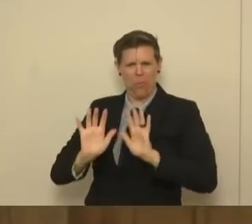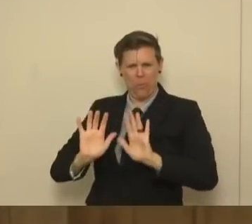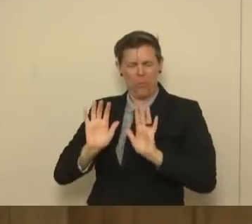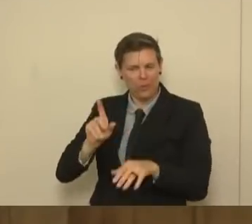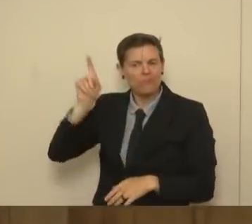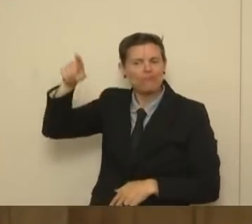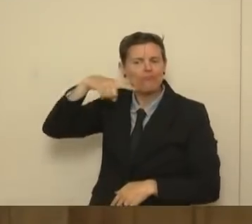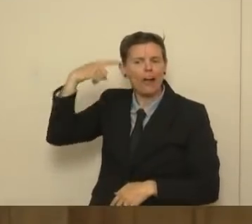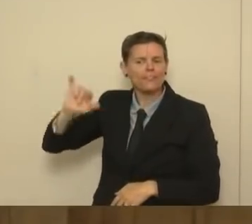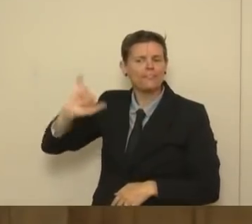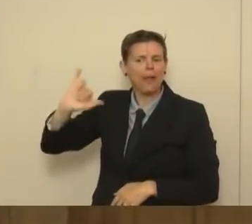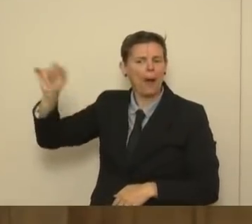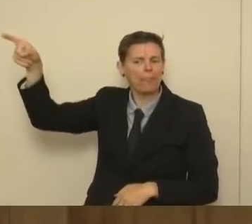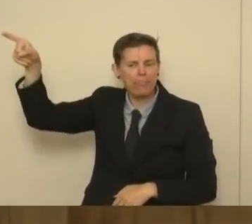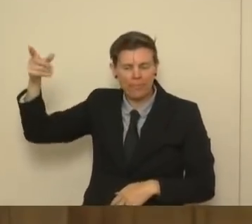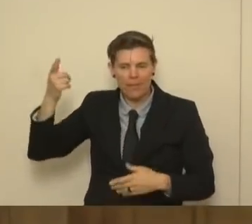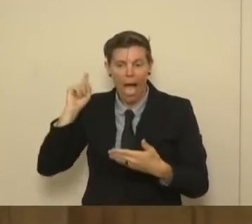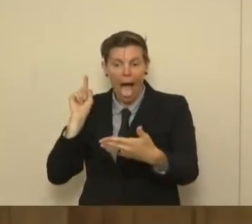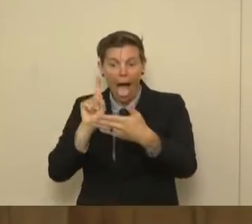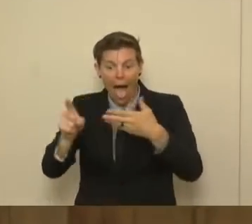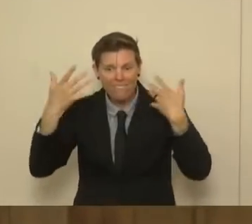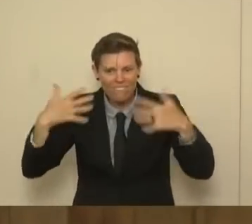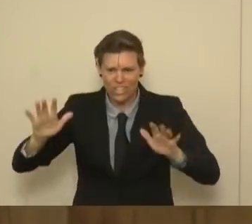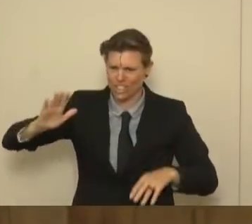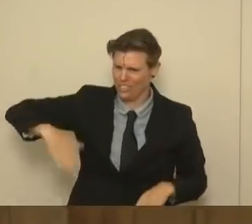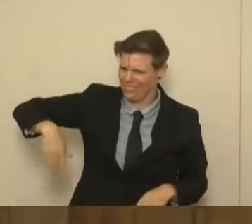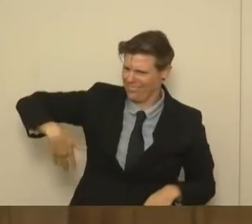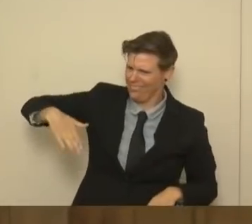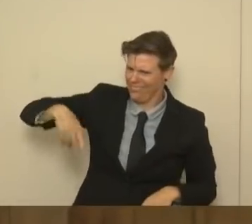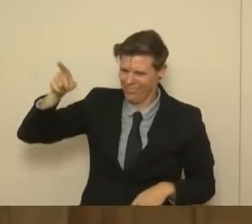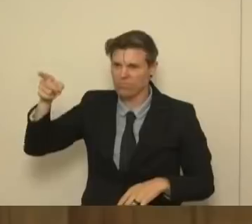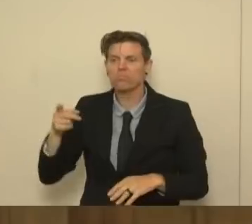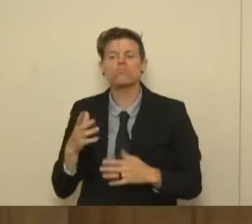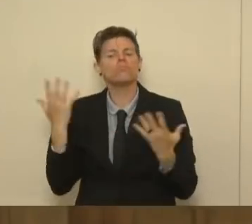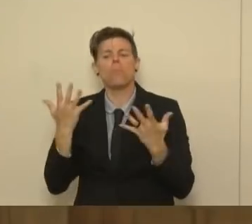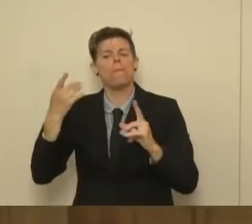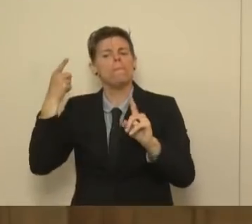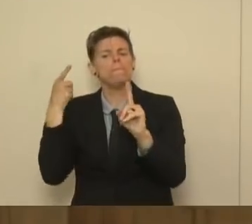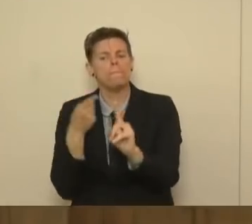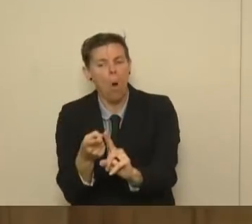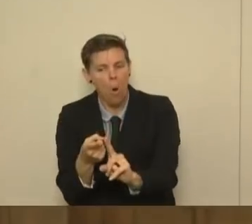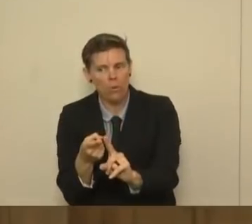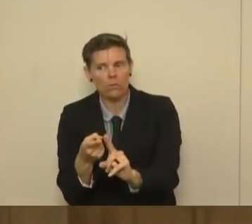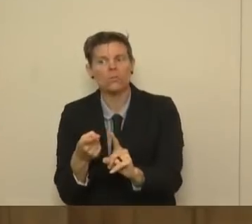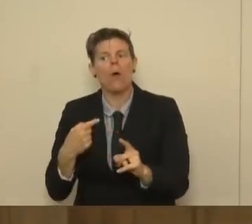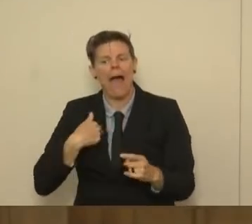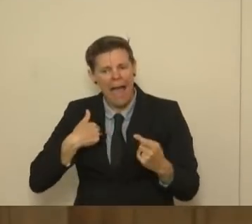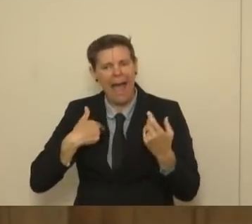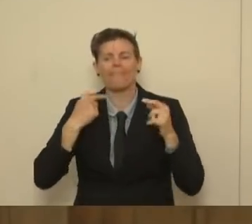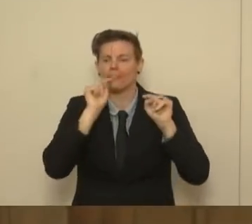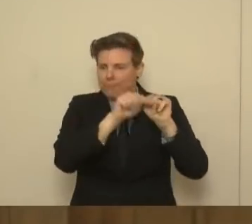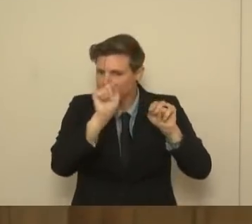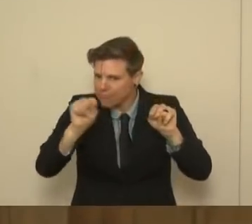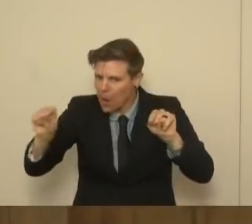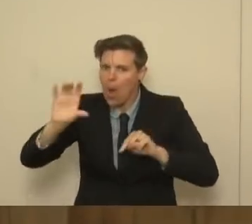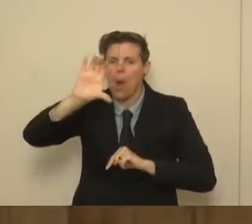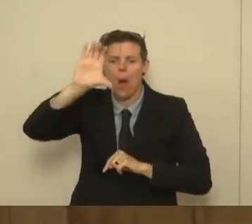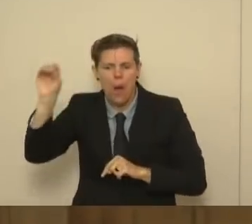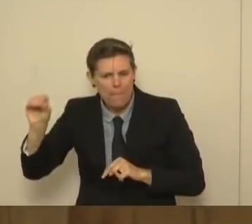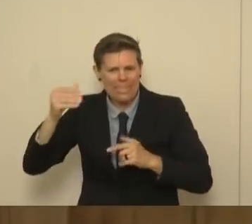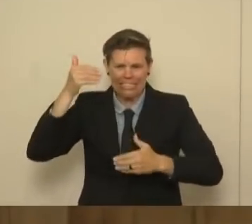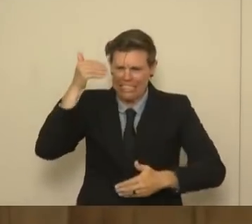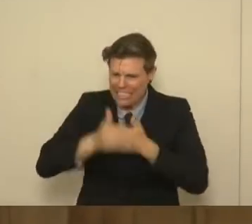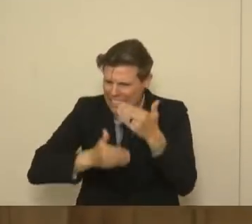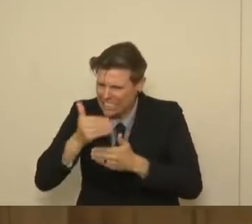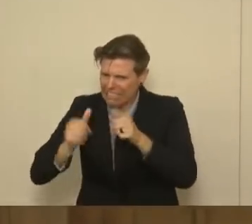fire, human trials and thousands of people underway for 3 vaccines. We expect to have options available. We also know that